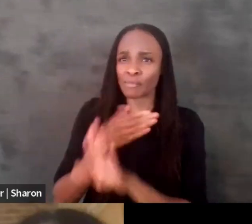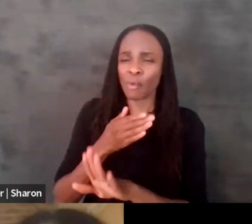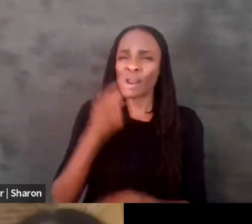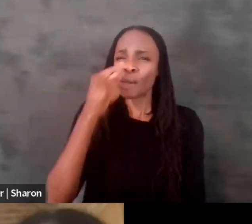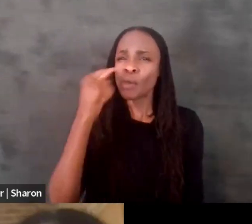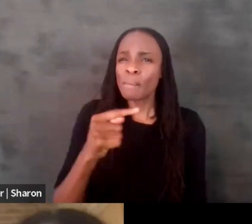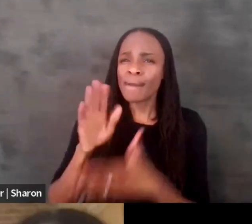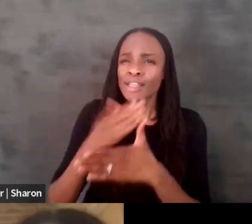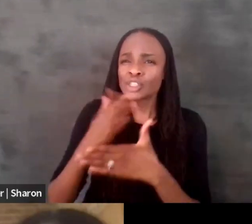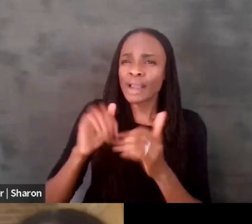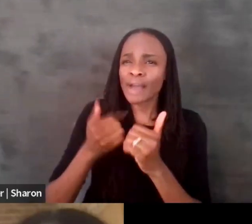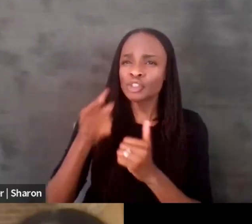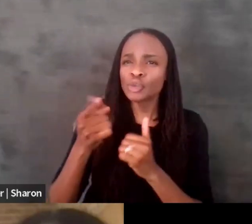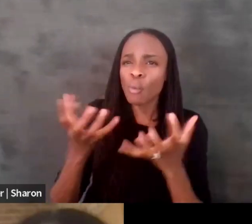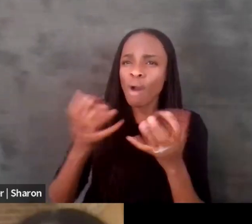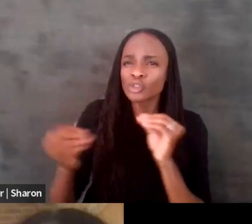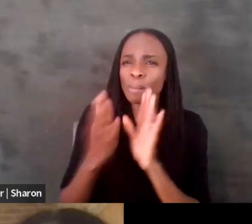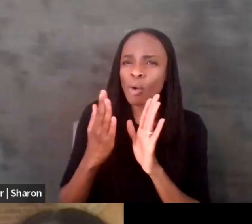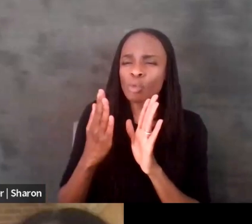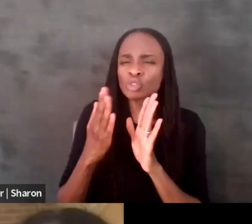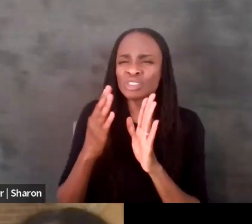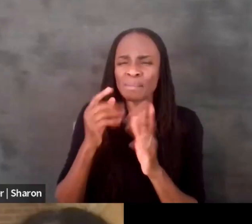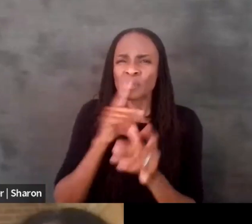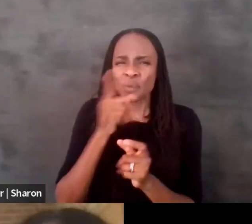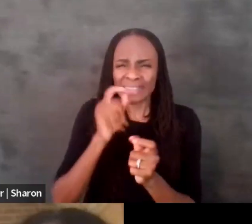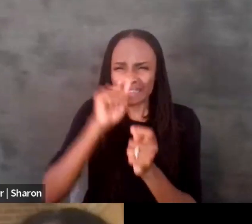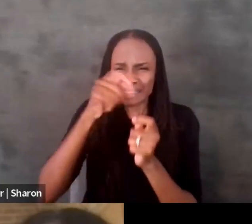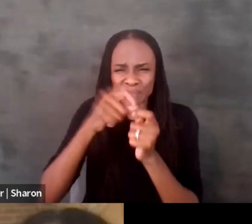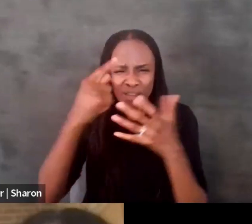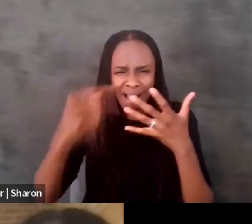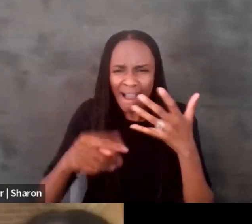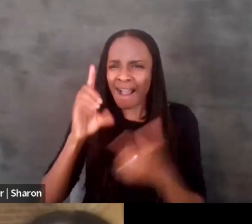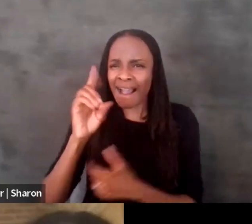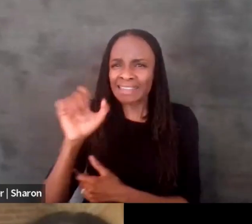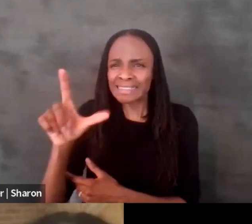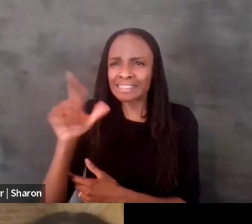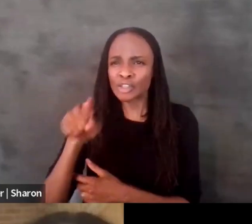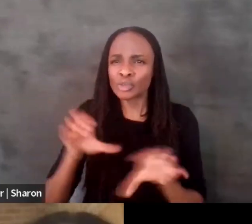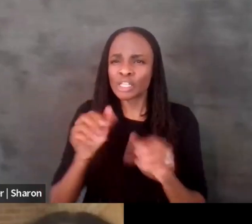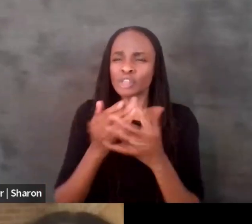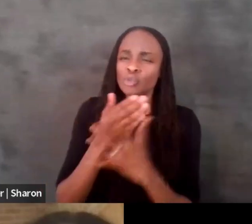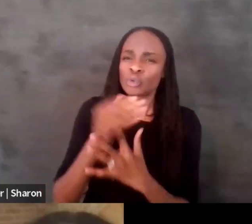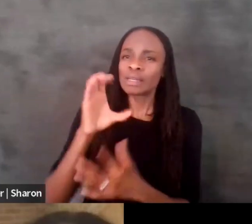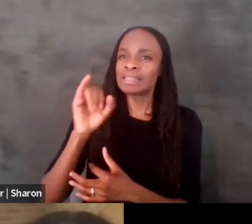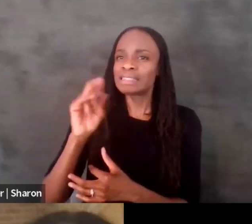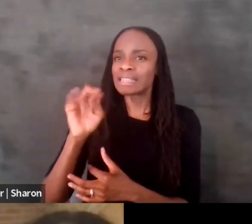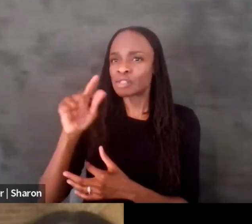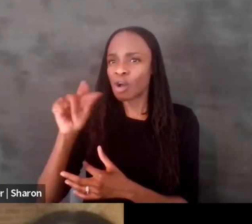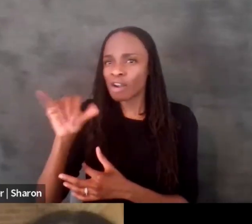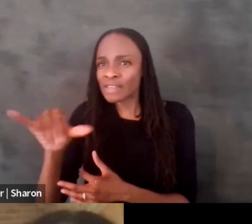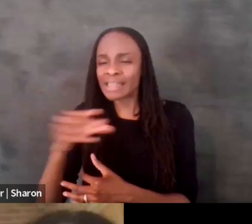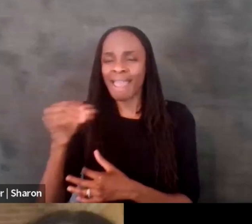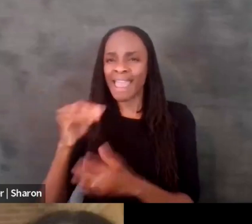you wanted to approach just the attention to detail that you do with the cinematography, along with the pacing of